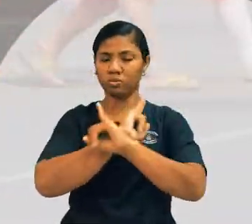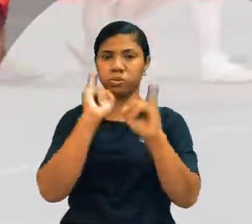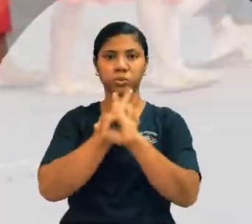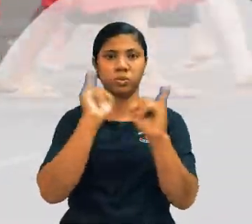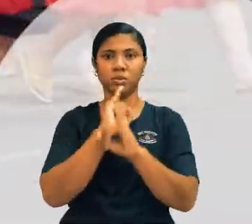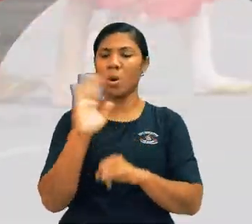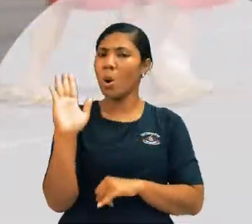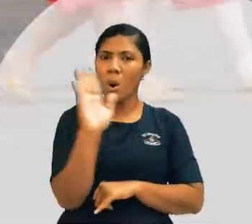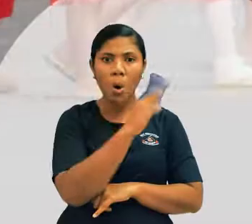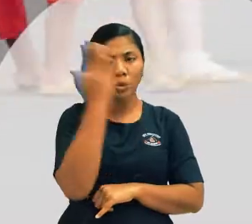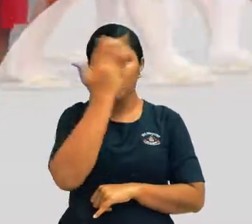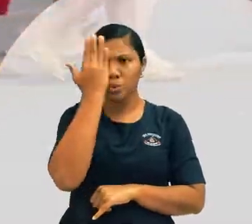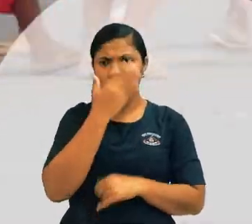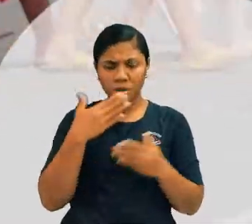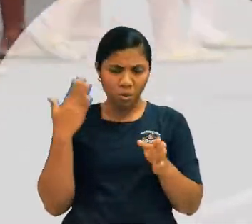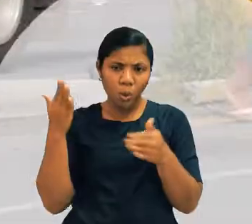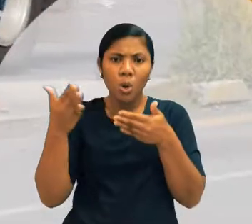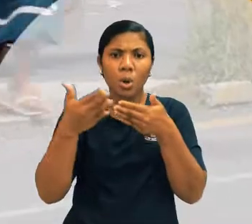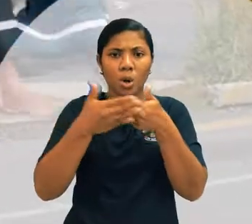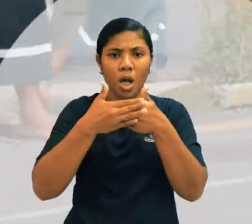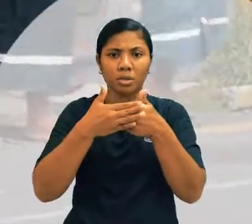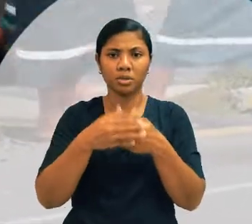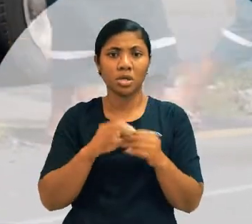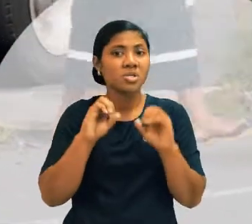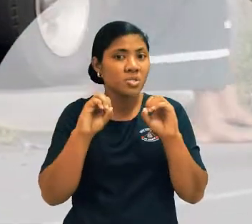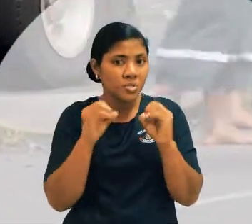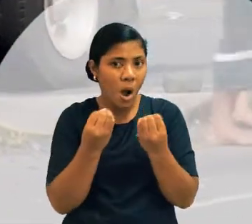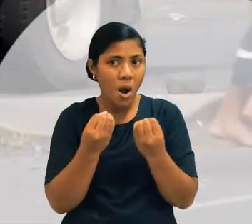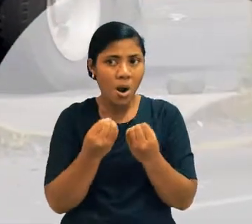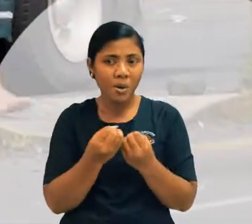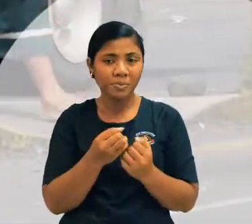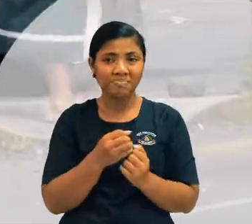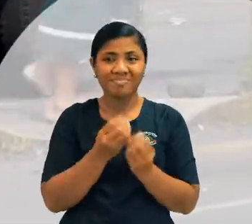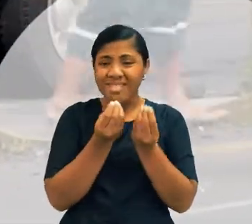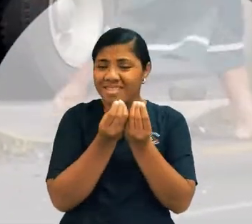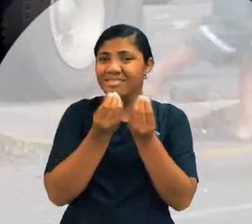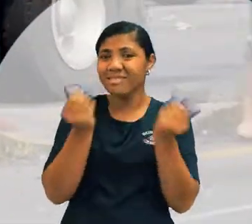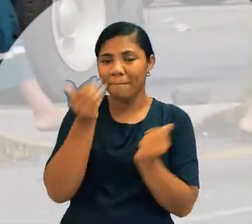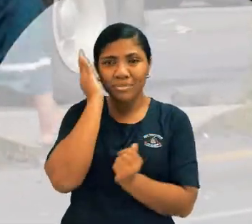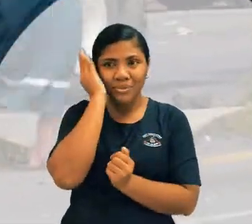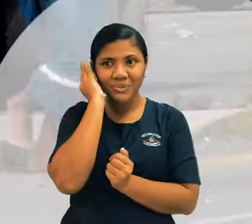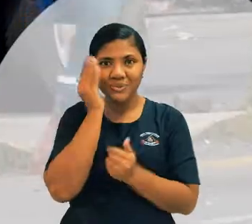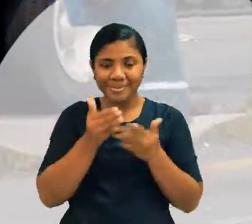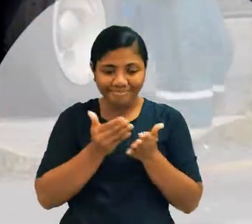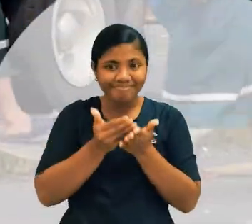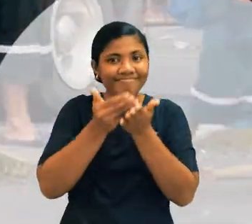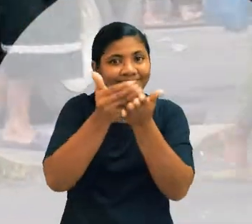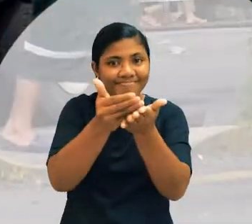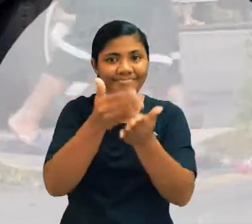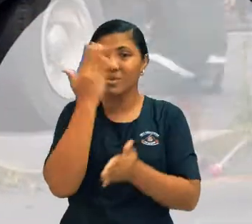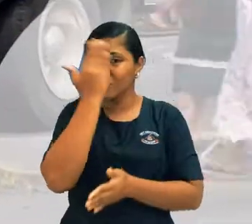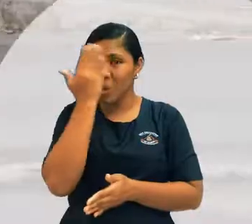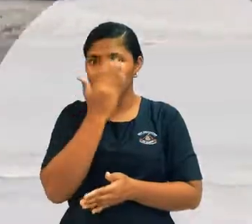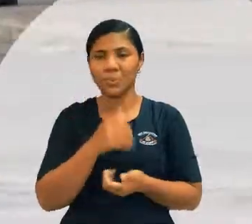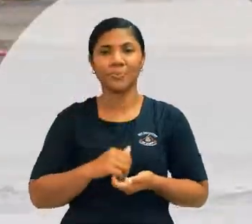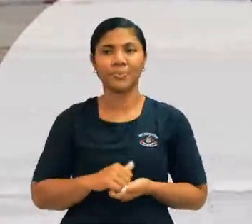schools were closed, a rapid and decisive decision as in stark contrast to the delays in school closures during the measles outbreak in